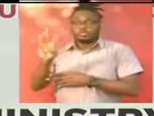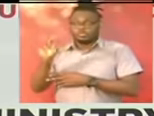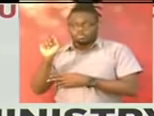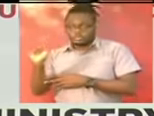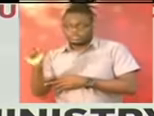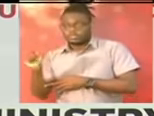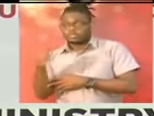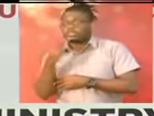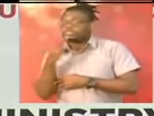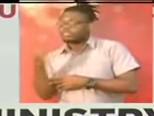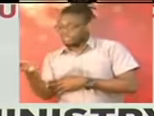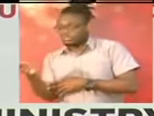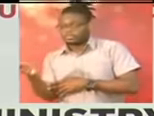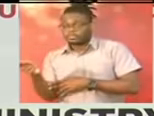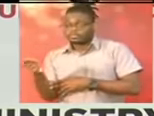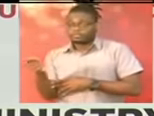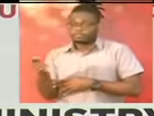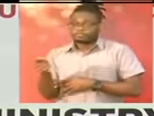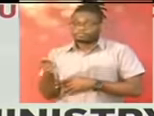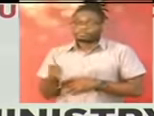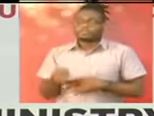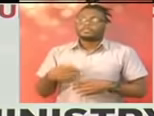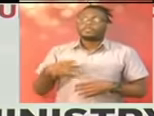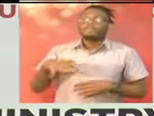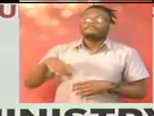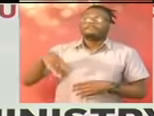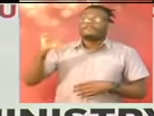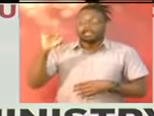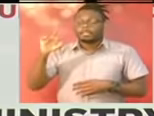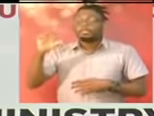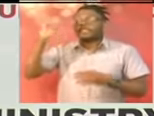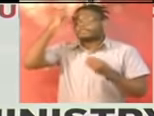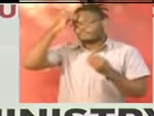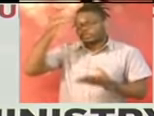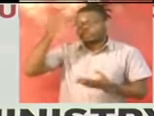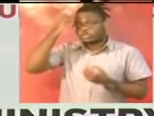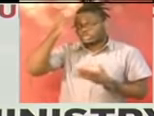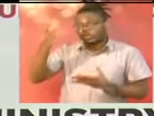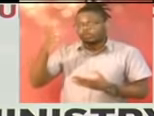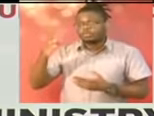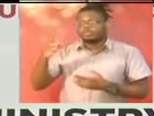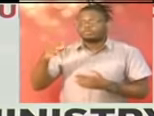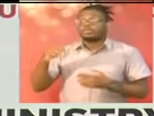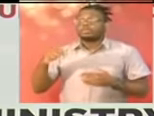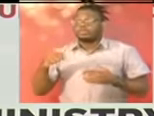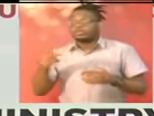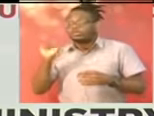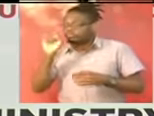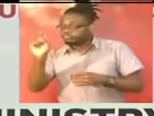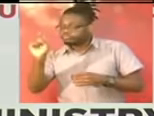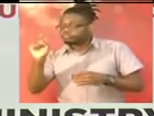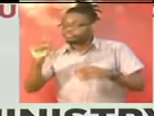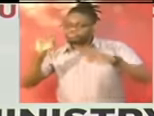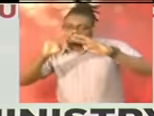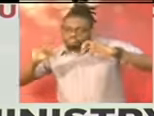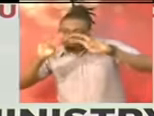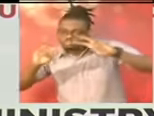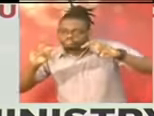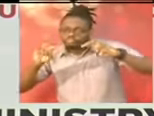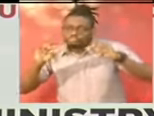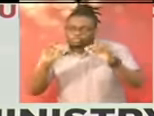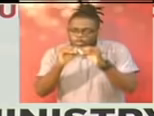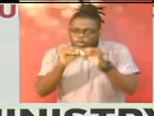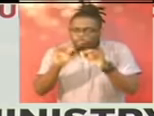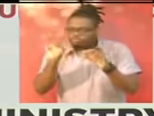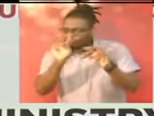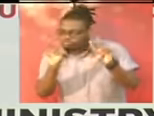www.health.gov.tt. So you can go onto the website and download those full guidelines and refer to them at your leisure. With respect to the first